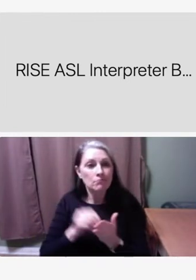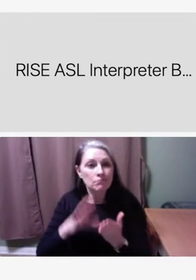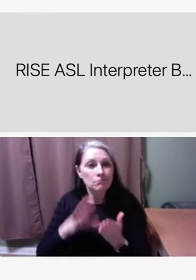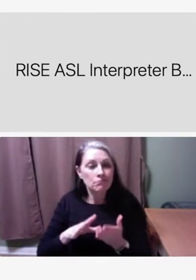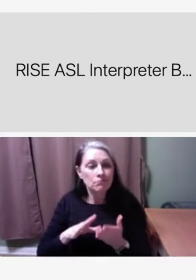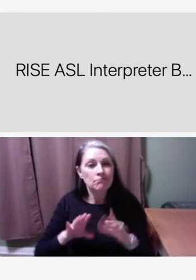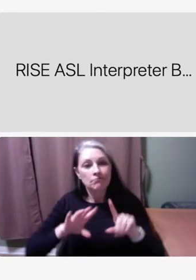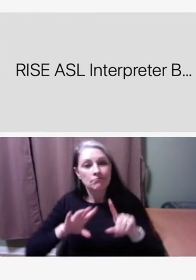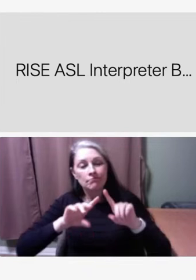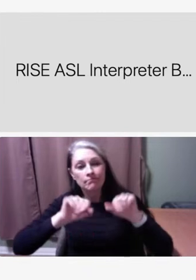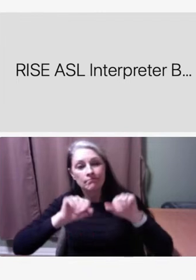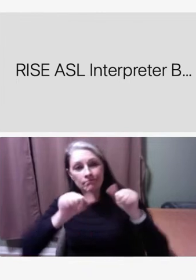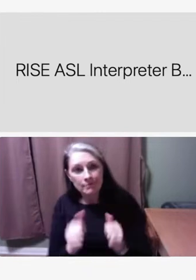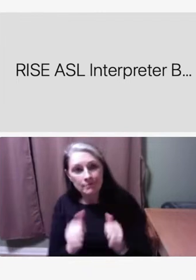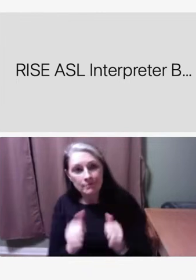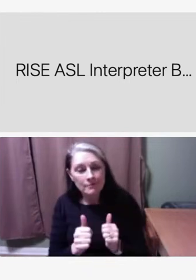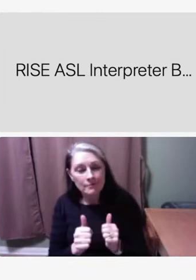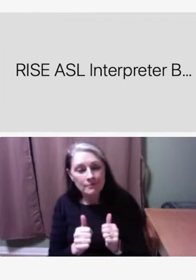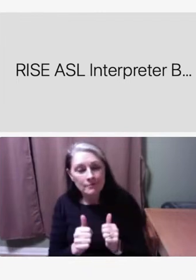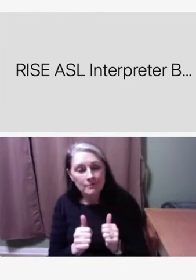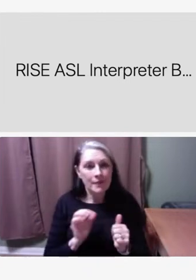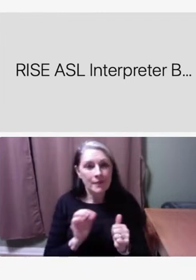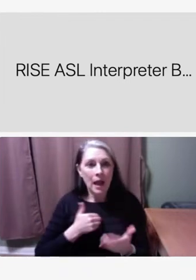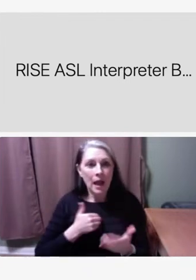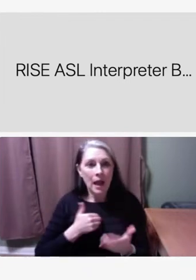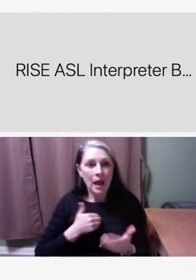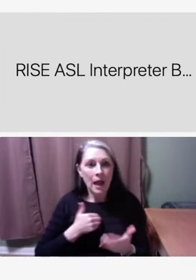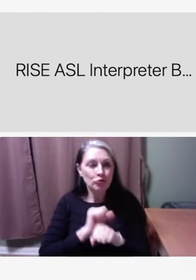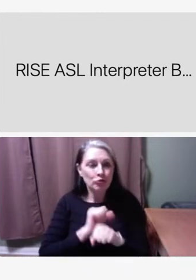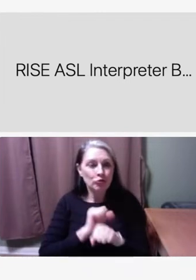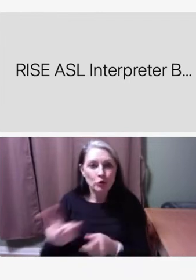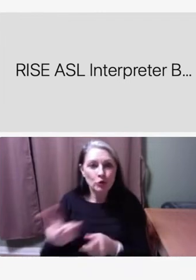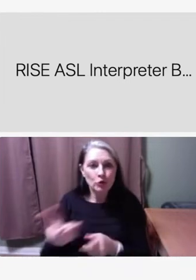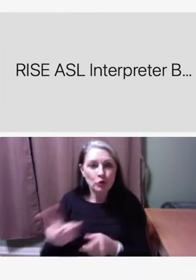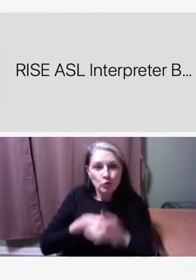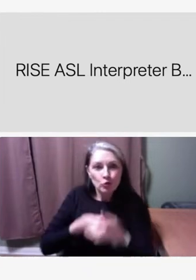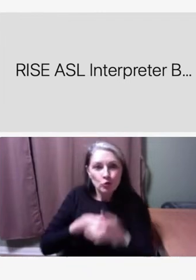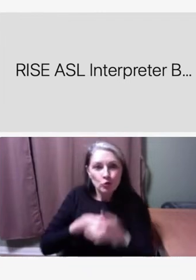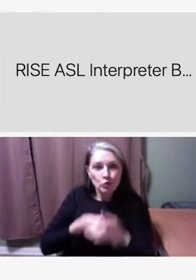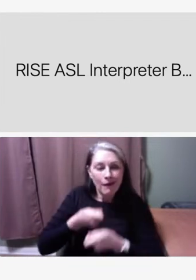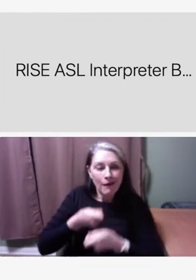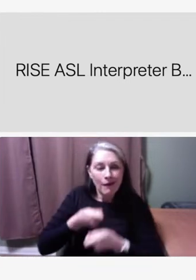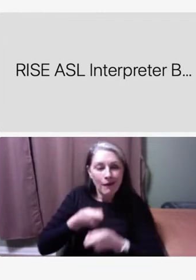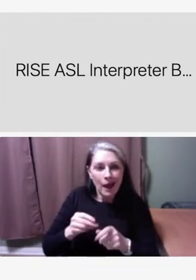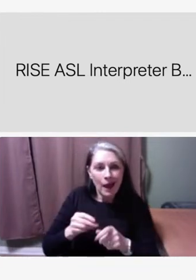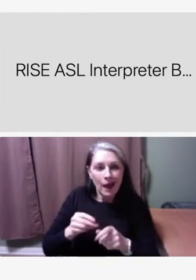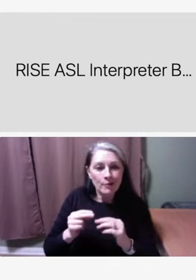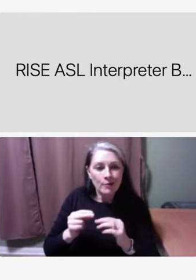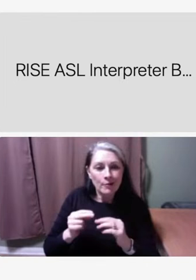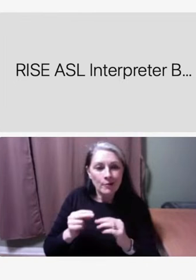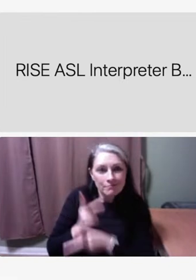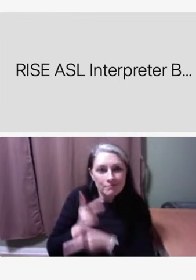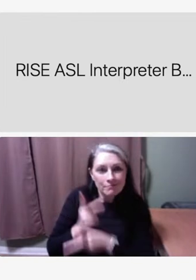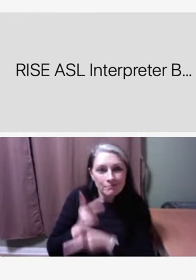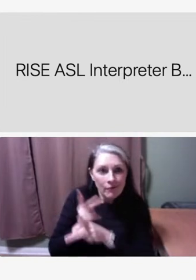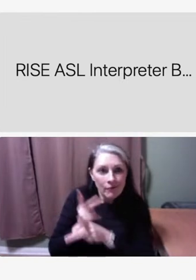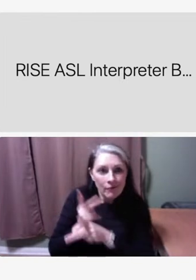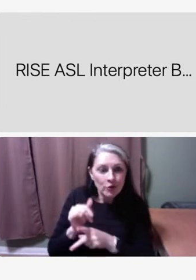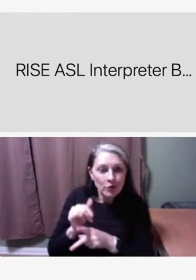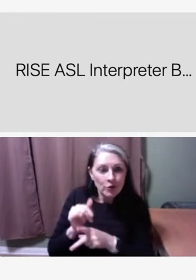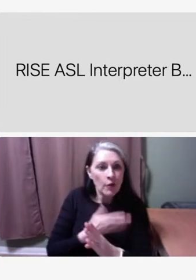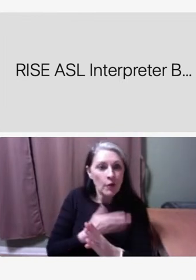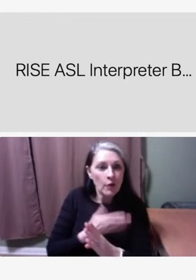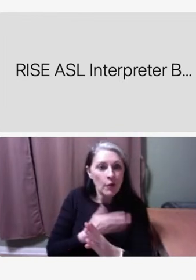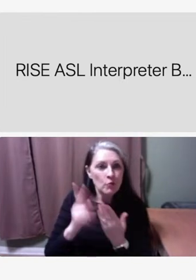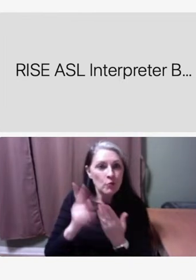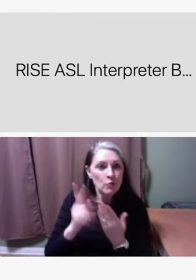to draw that out and to foster it. So I really appreciate the music programs that we have in our schools, all the arts programs